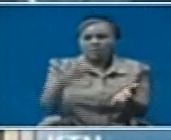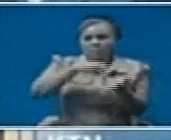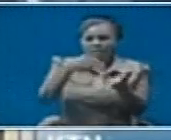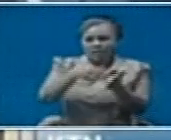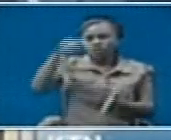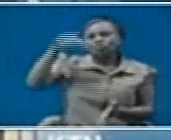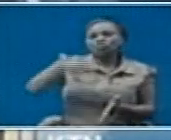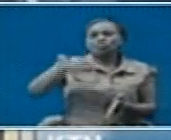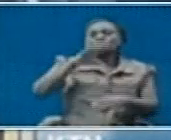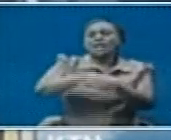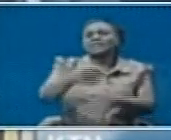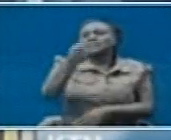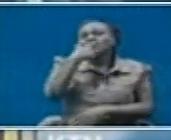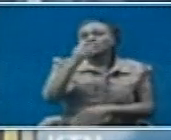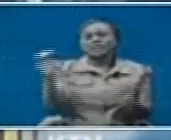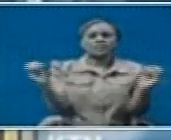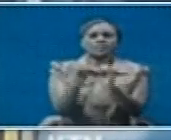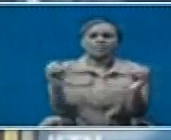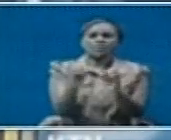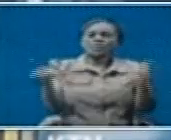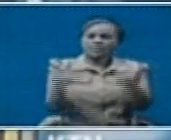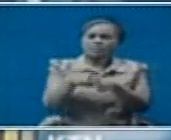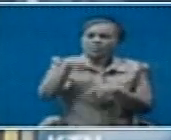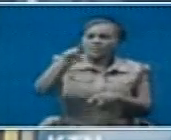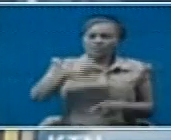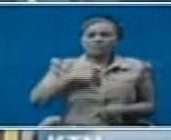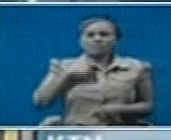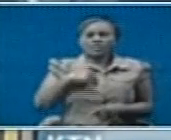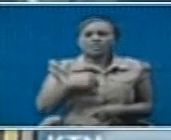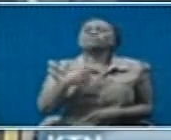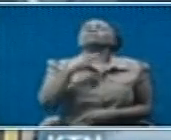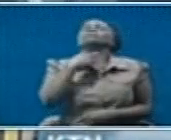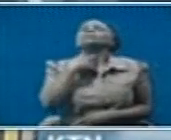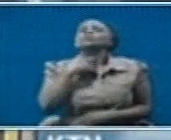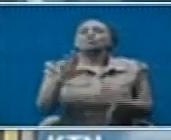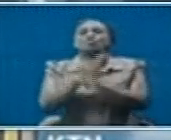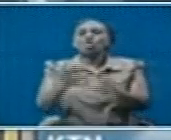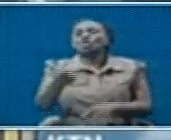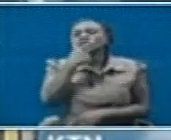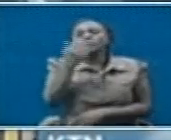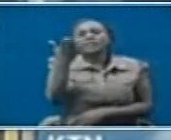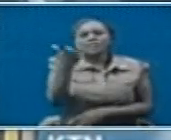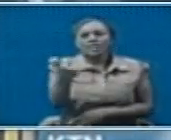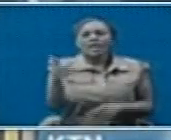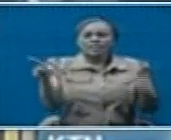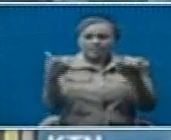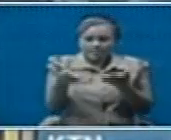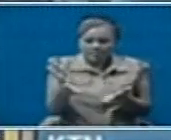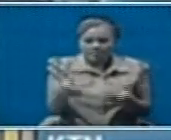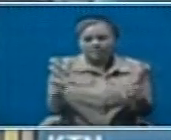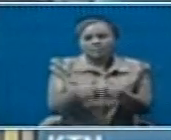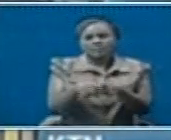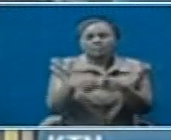leo hatukufanyiwa dialysis. Wahid says he feels trapped with no treatment at the hospital and none at